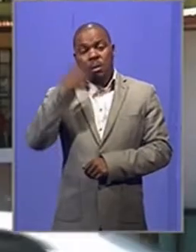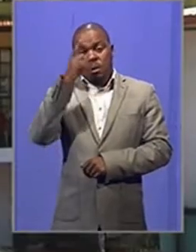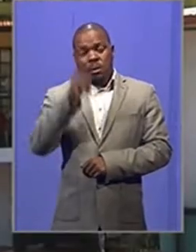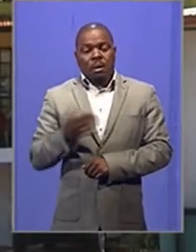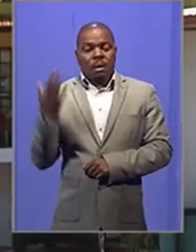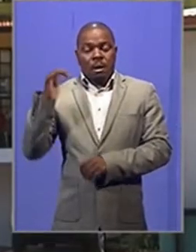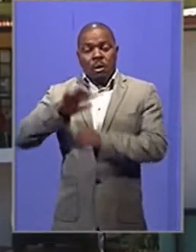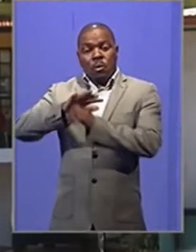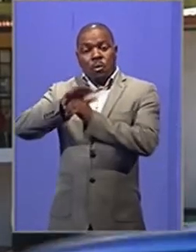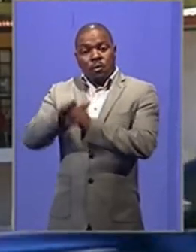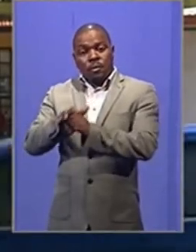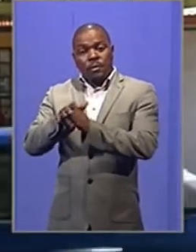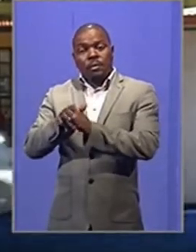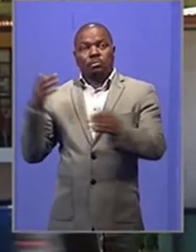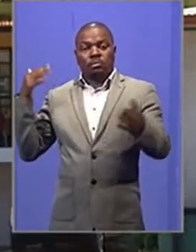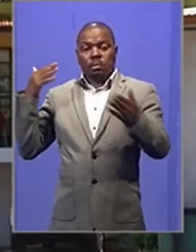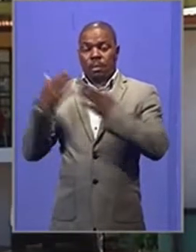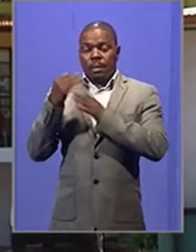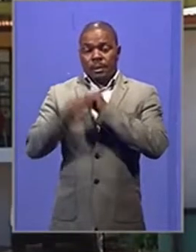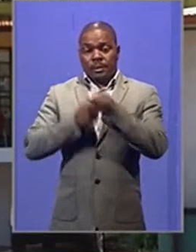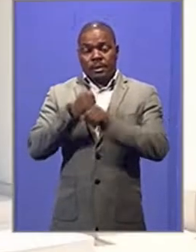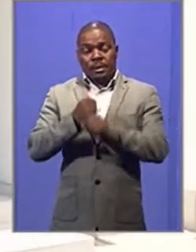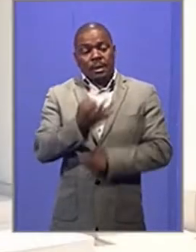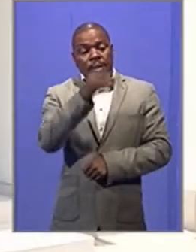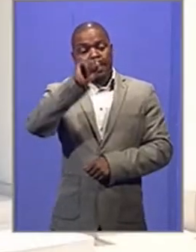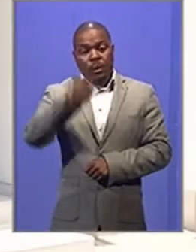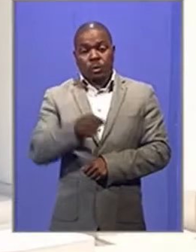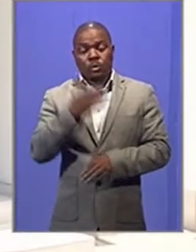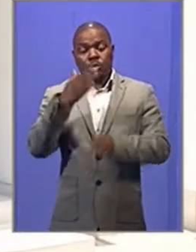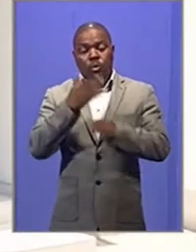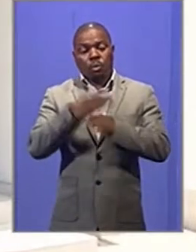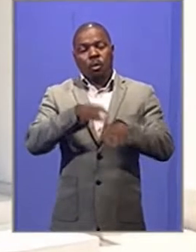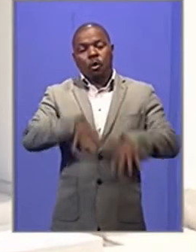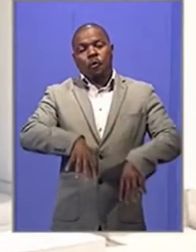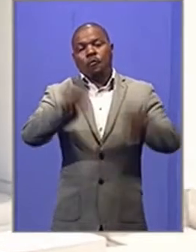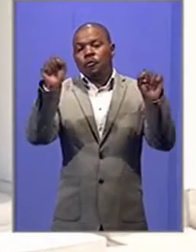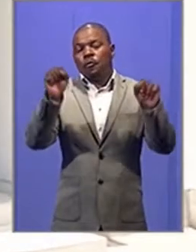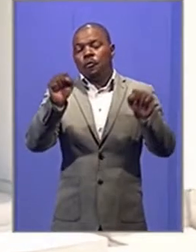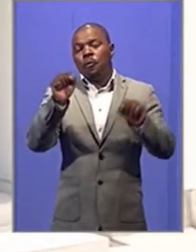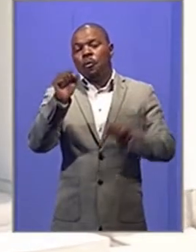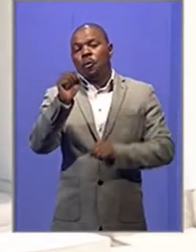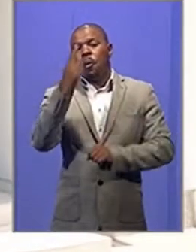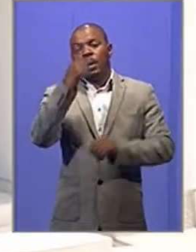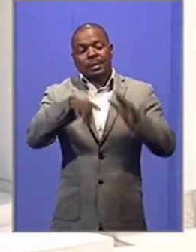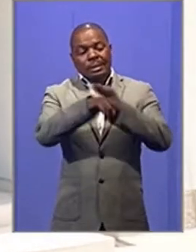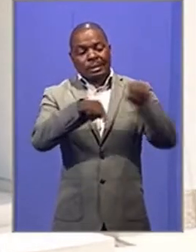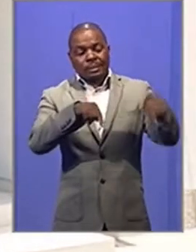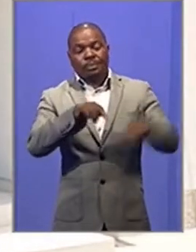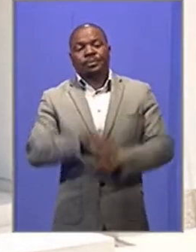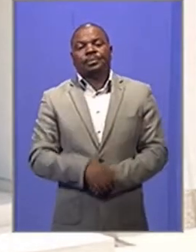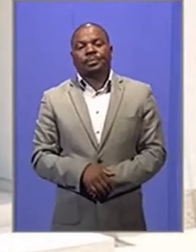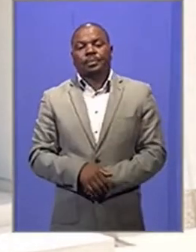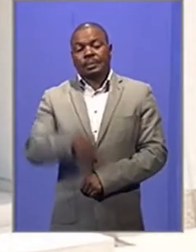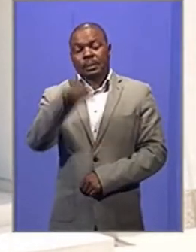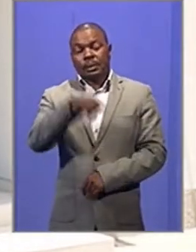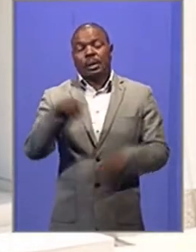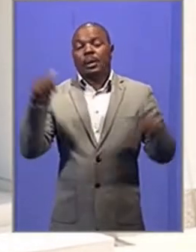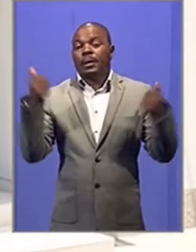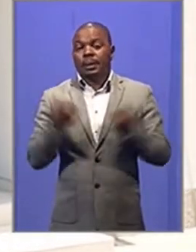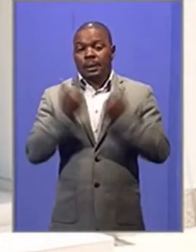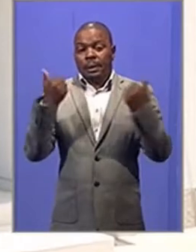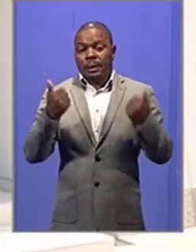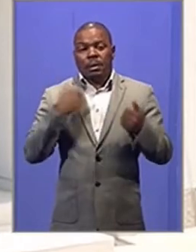then until last year, there were 3,000 jobs that have been lost in just one district. So that's the challenge that